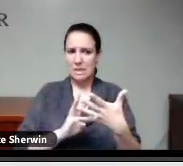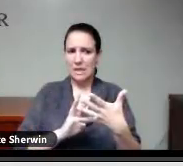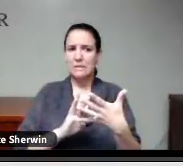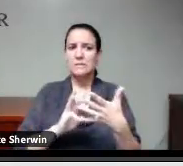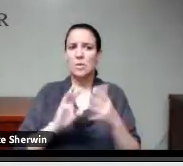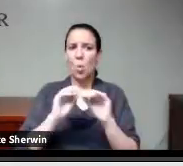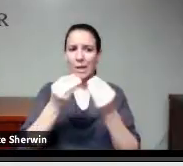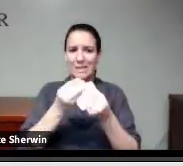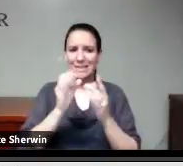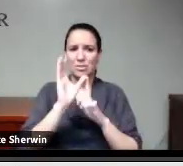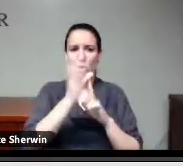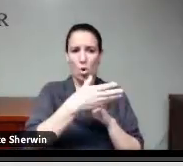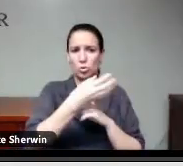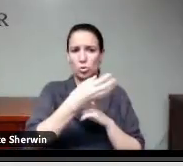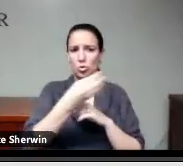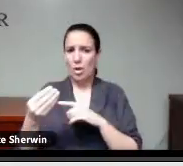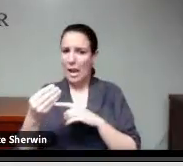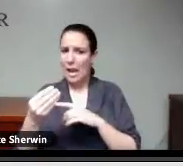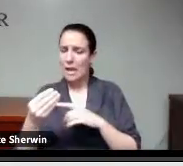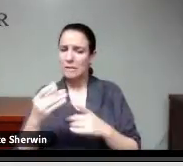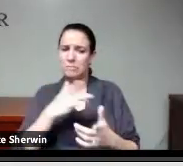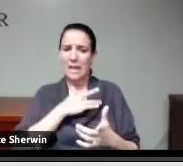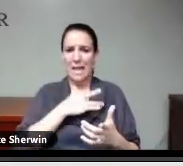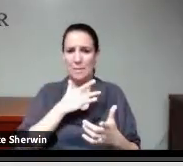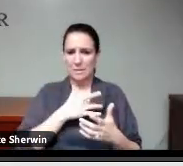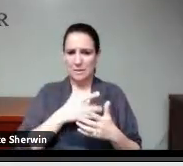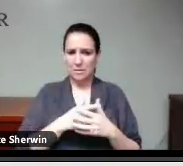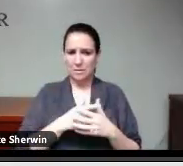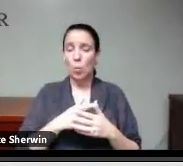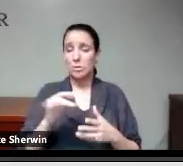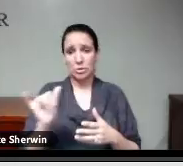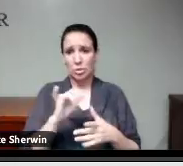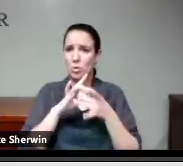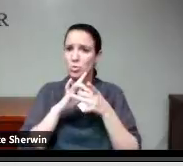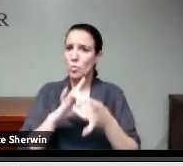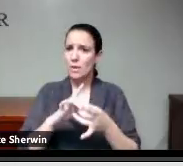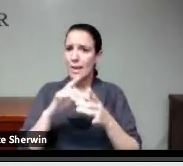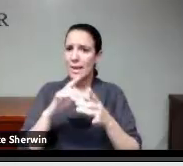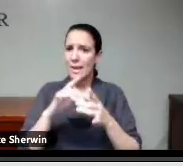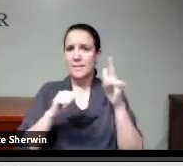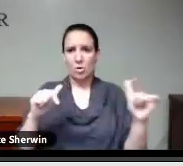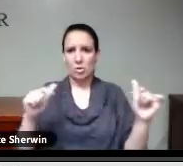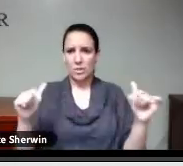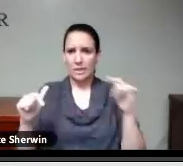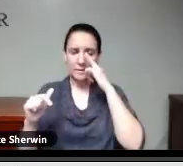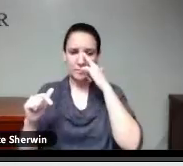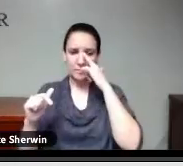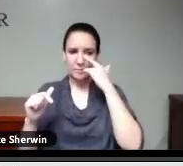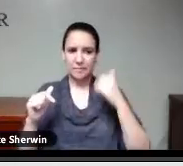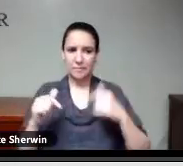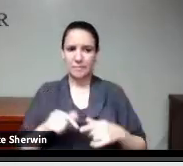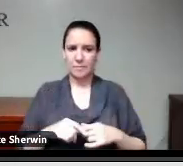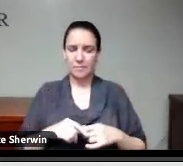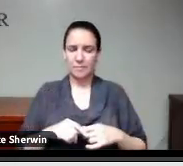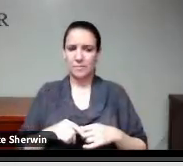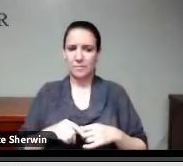climate, which absolutely is related to diversity, as well as many other areas of organizational health and